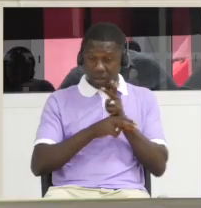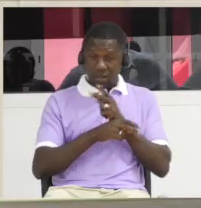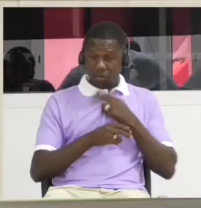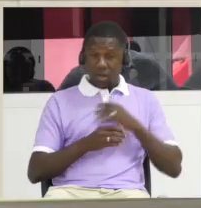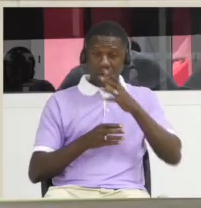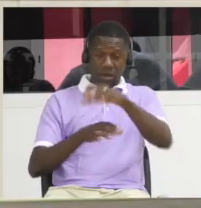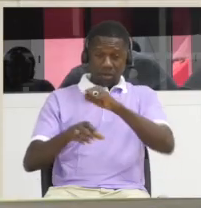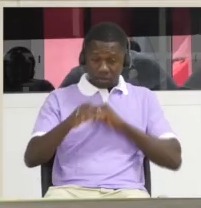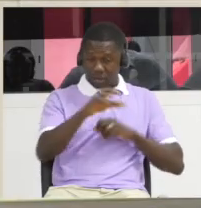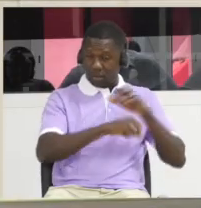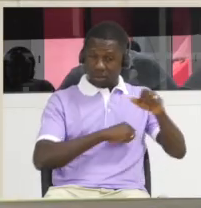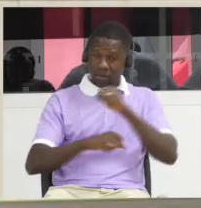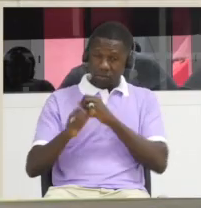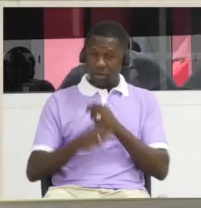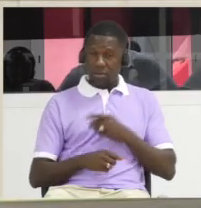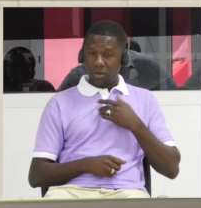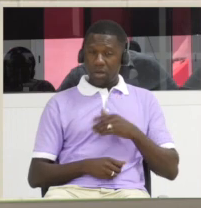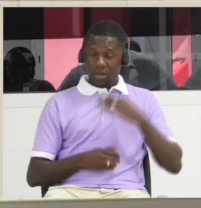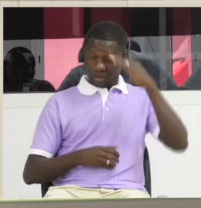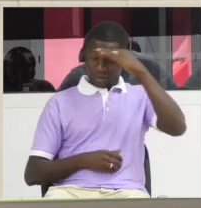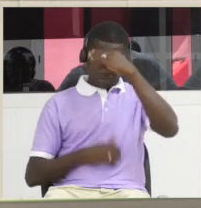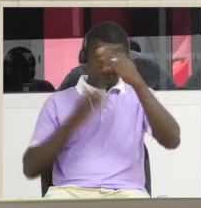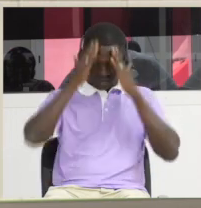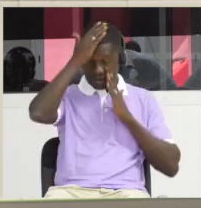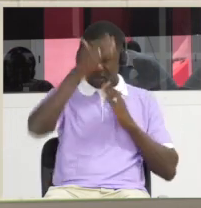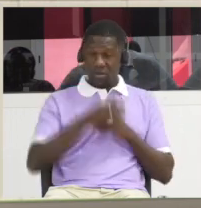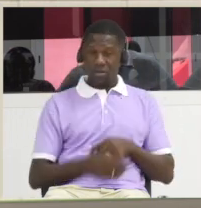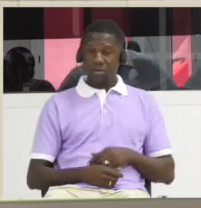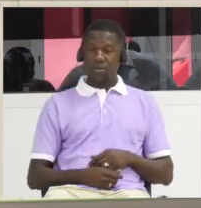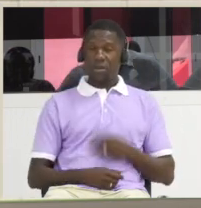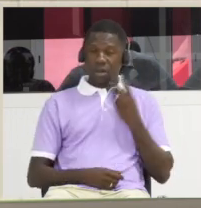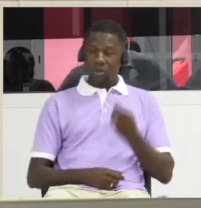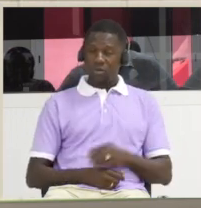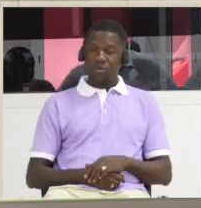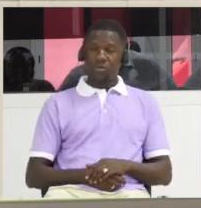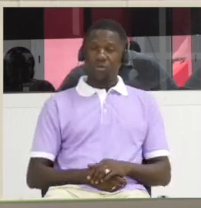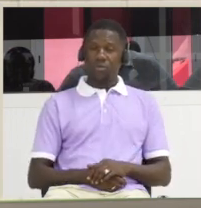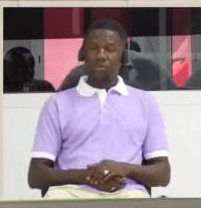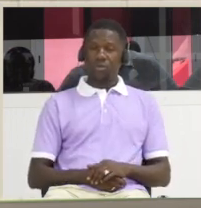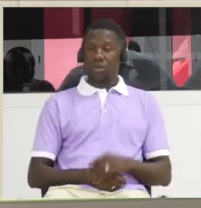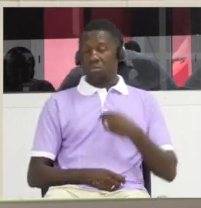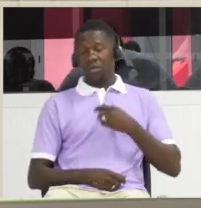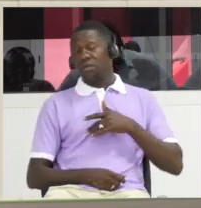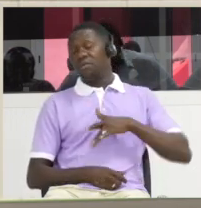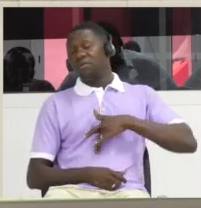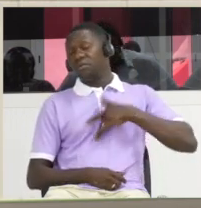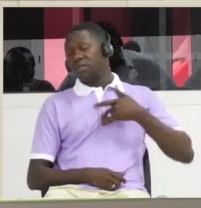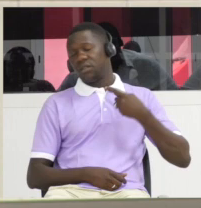sad. I felt sad that this was the end of our democracy. This was the end of